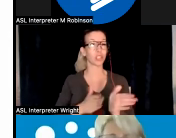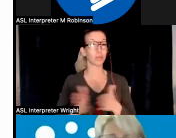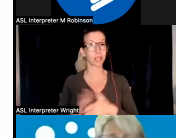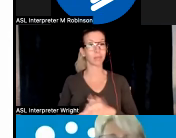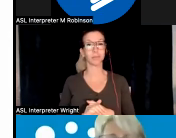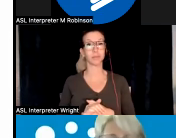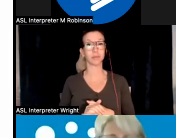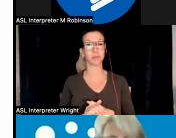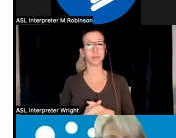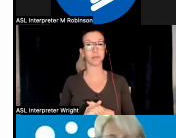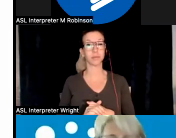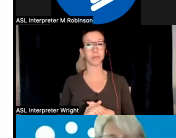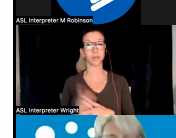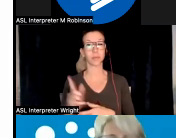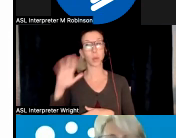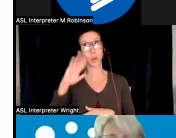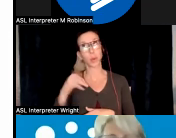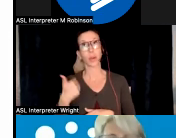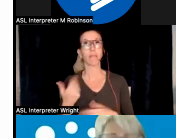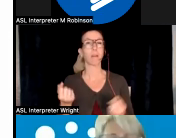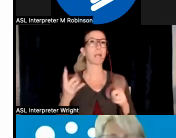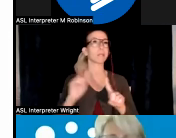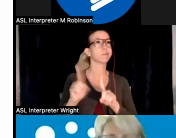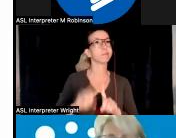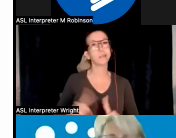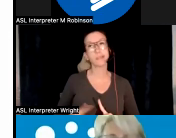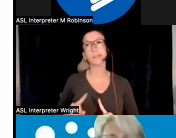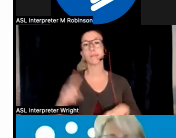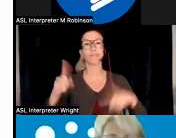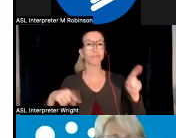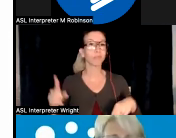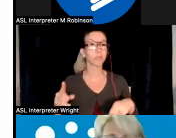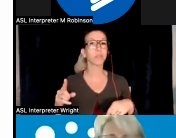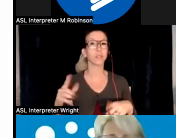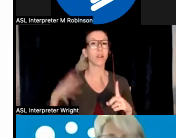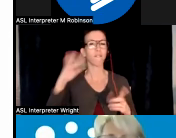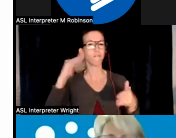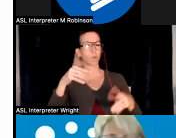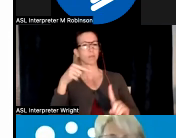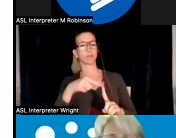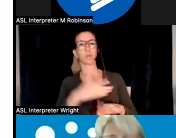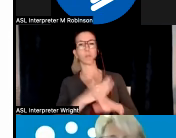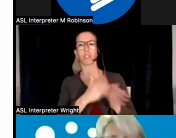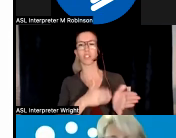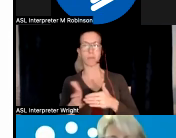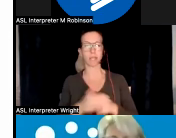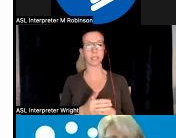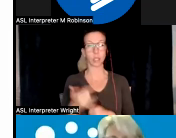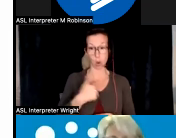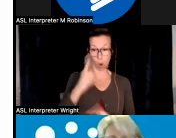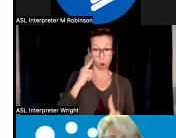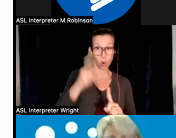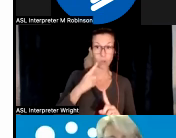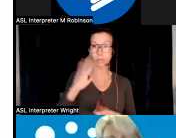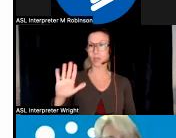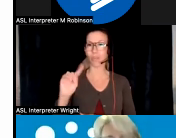are multiple elements that are happening around prevention planning, and our goal is to be your technical assistant